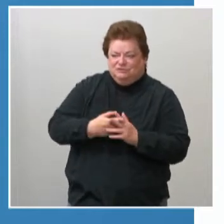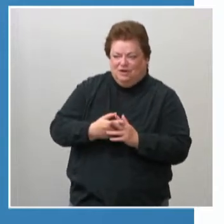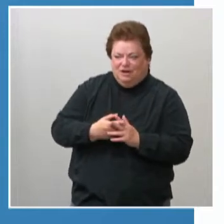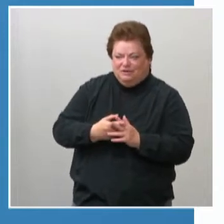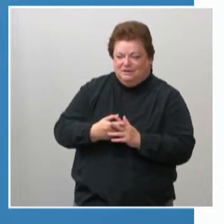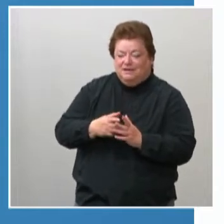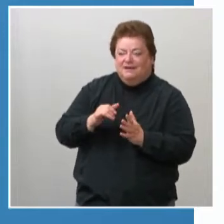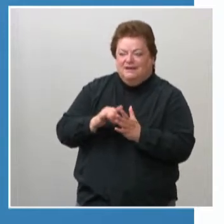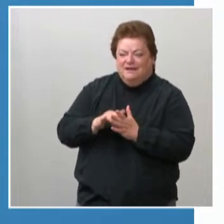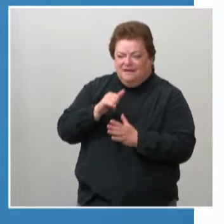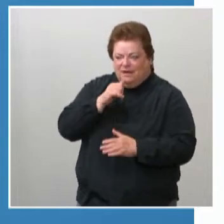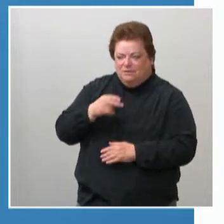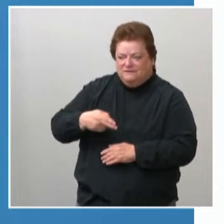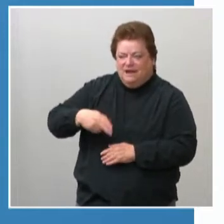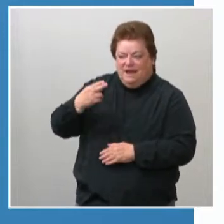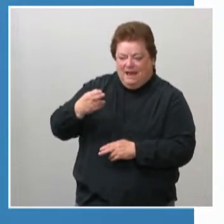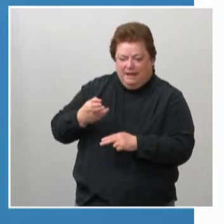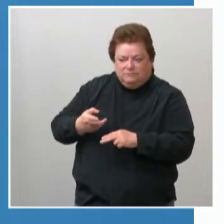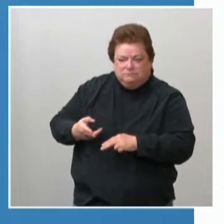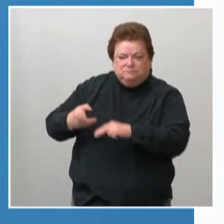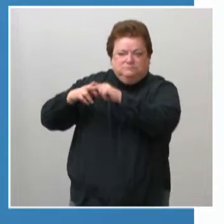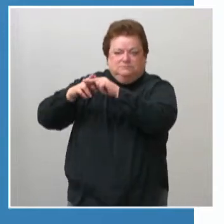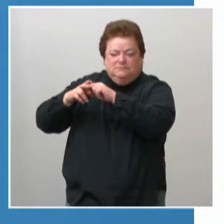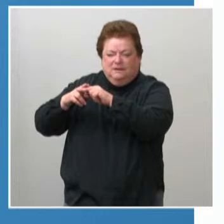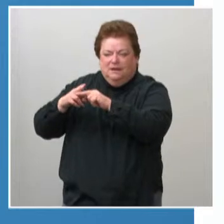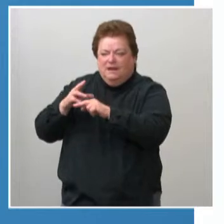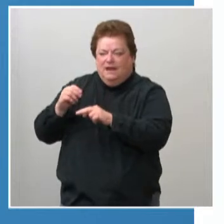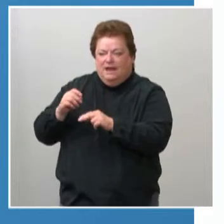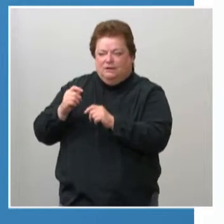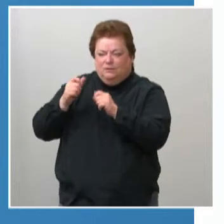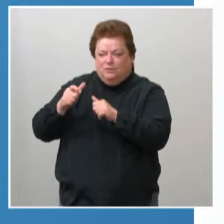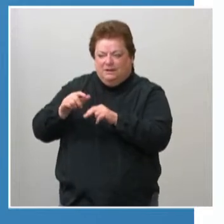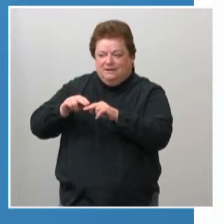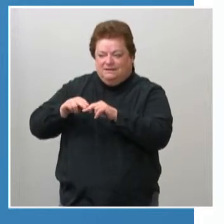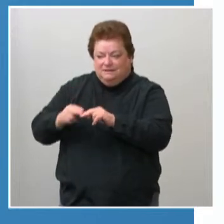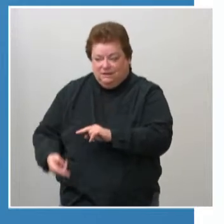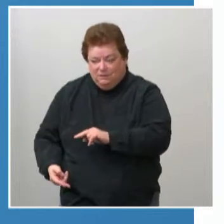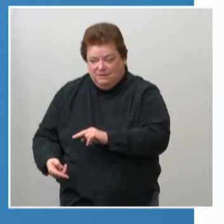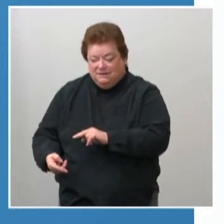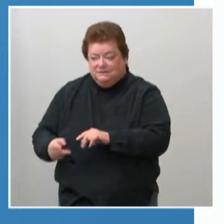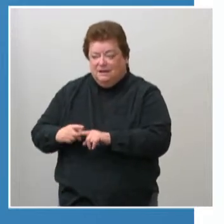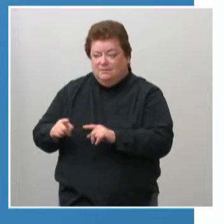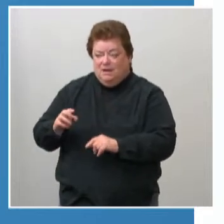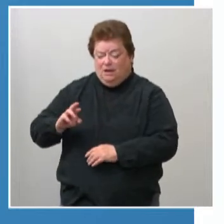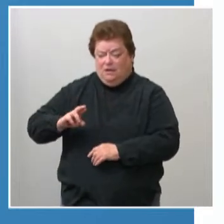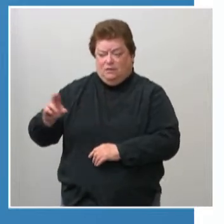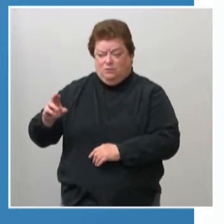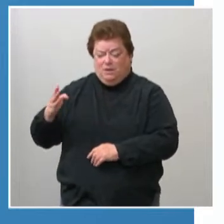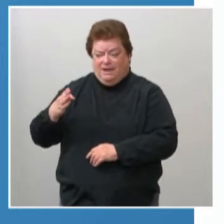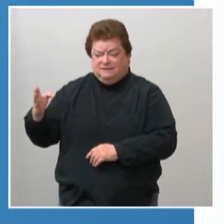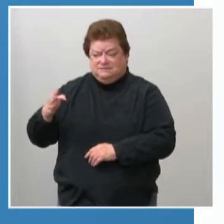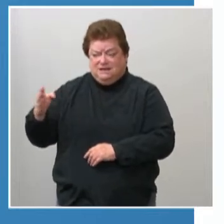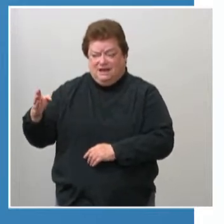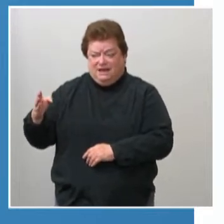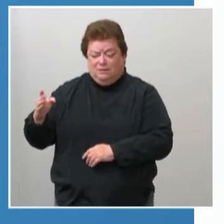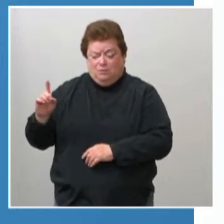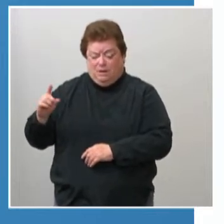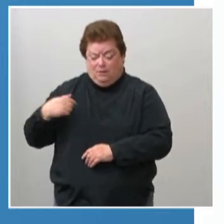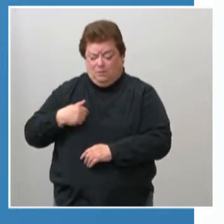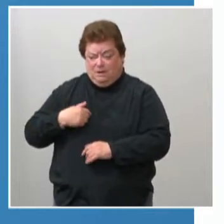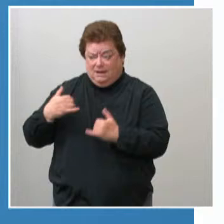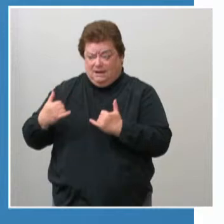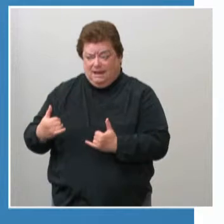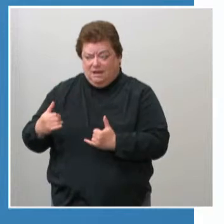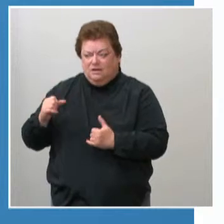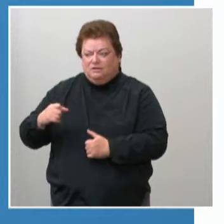was a relatively quick increase and a quick decrease. However, on the right side where we are today, you